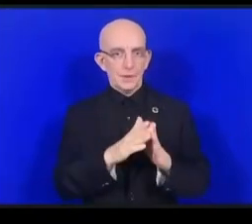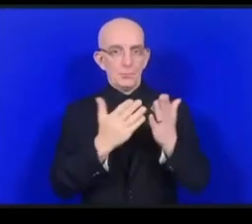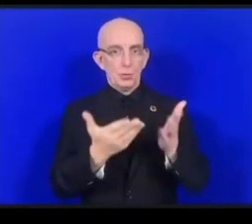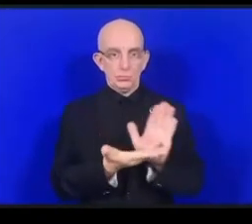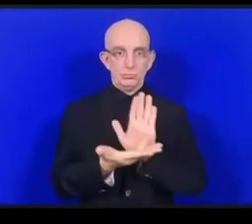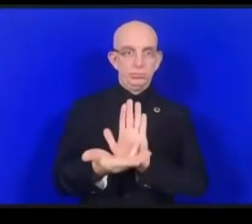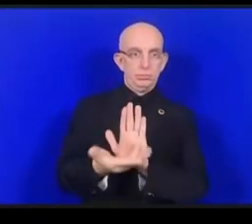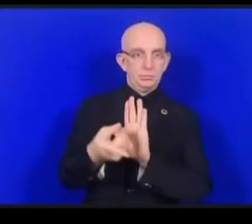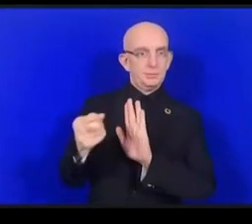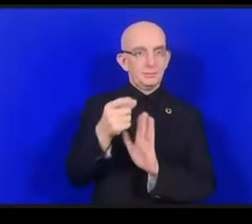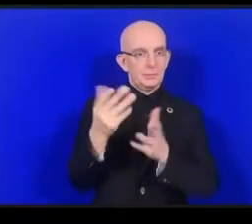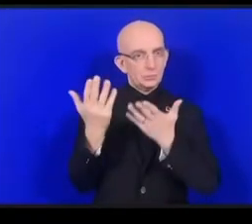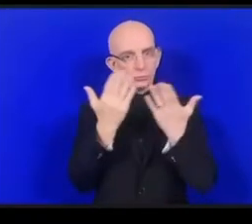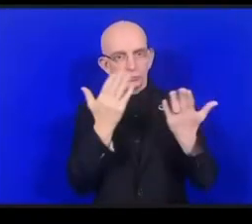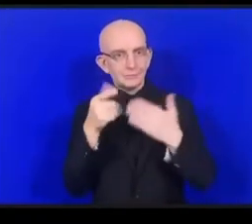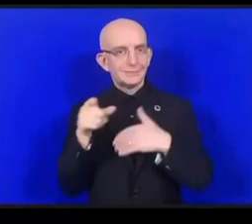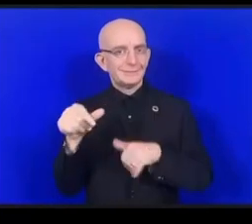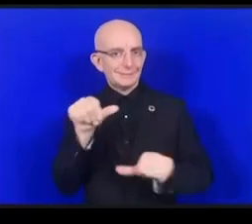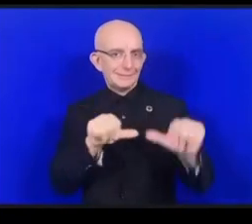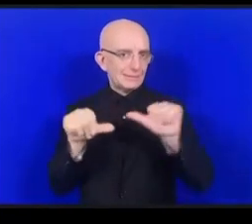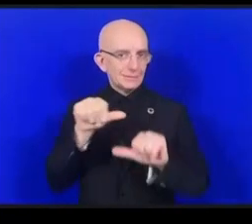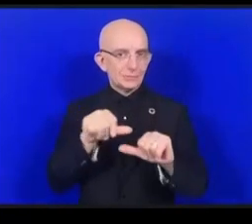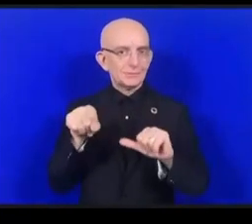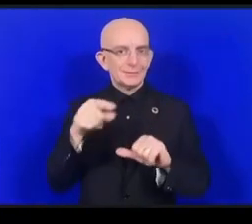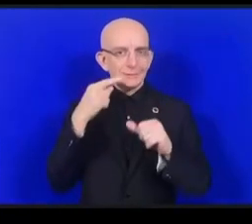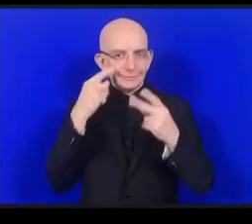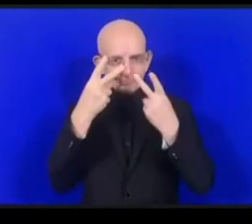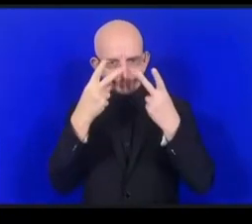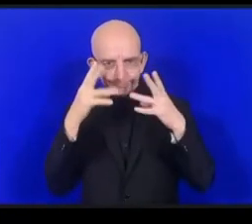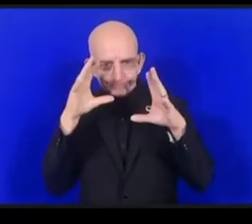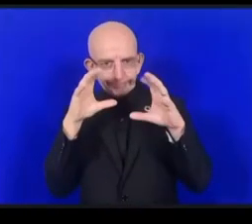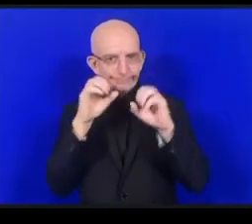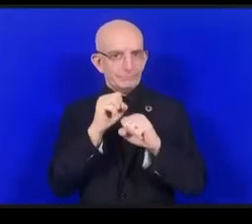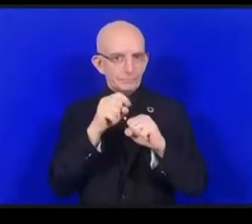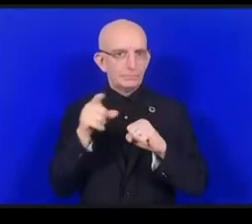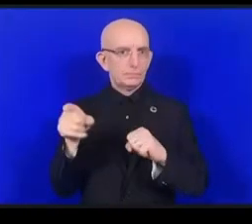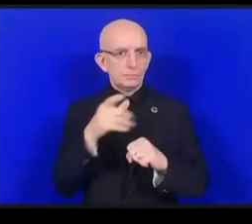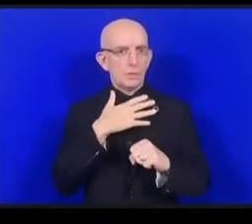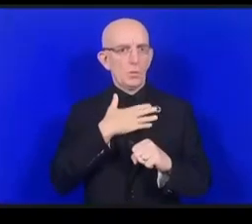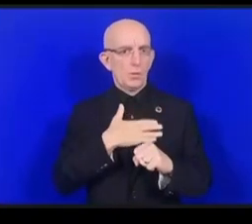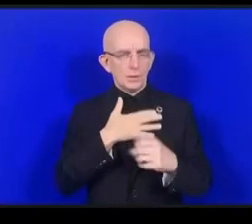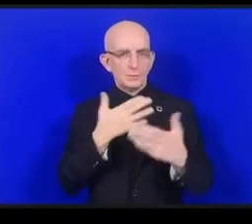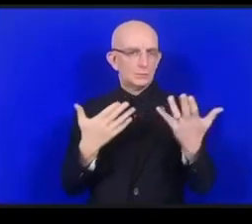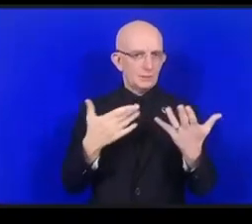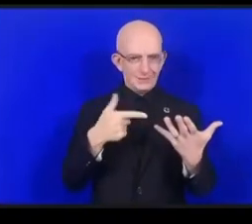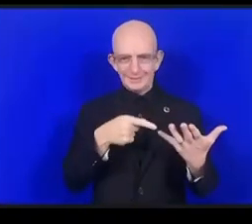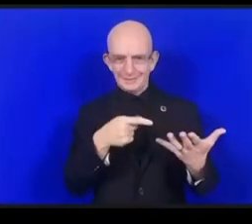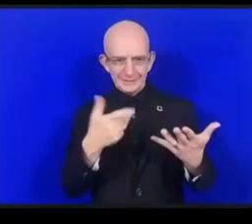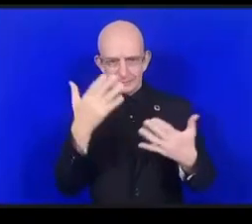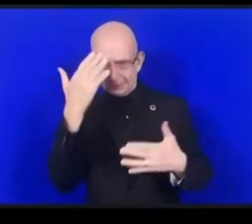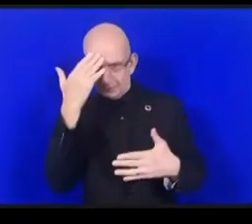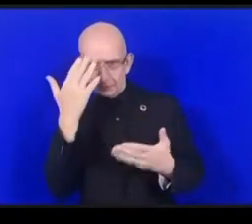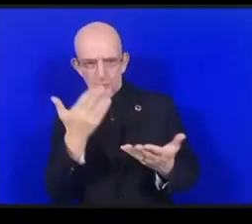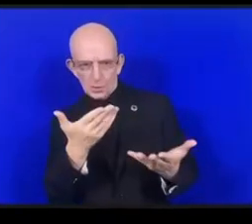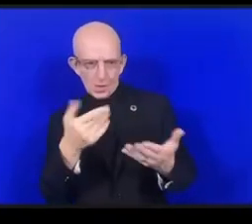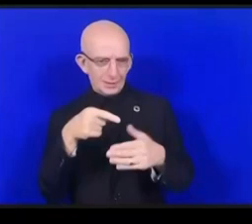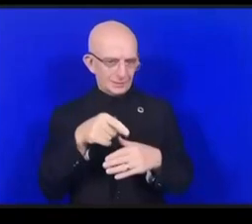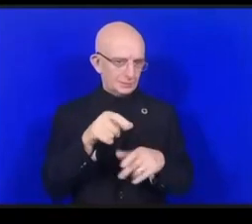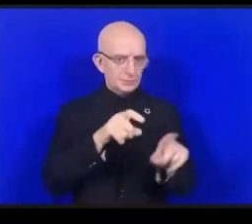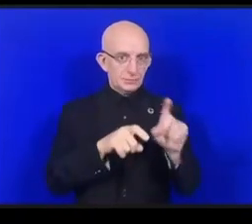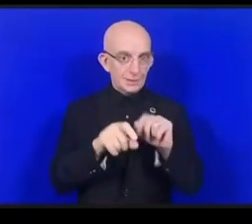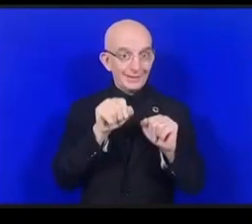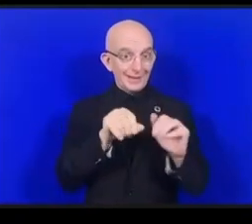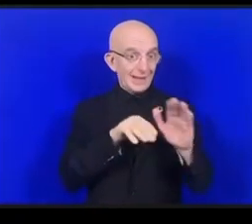are born accessible. And, you know, what does that need to look like at the creation level, at the